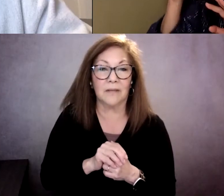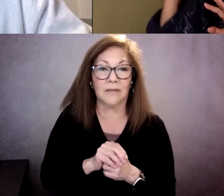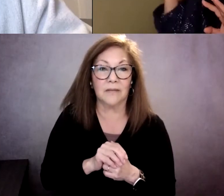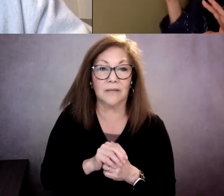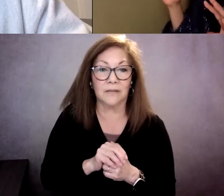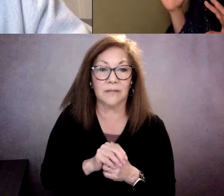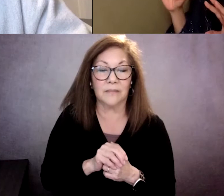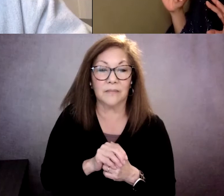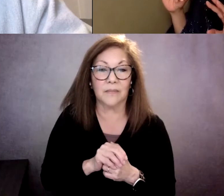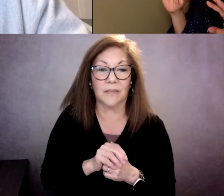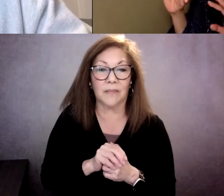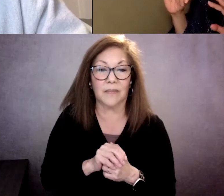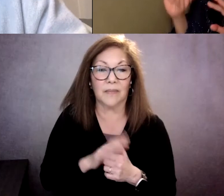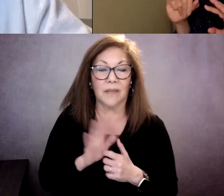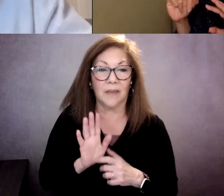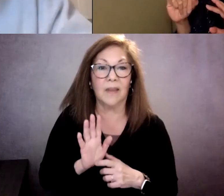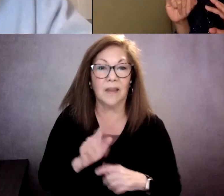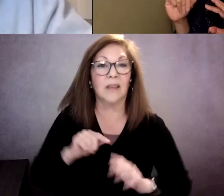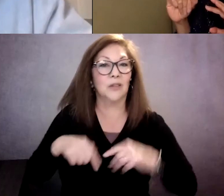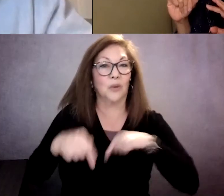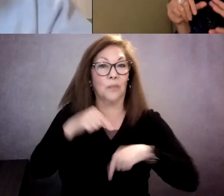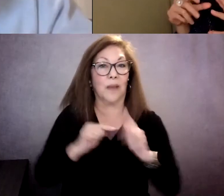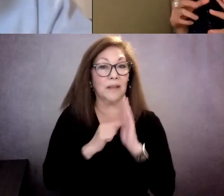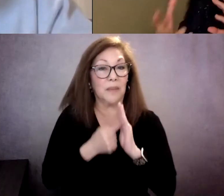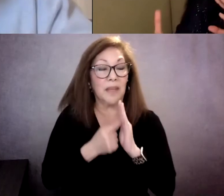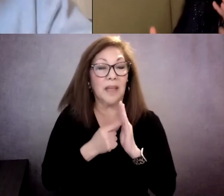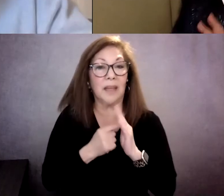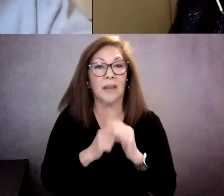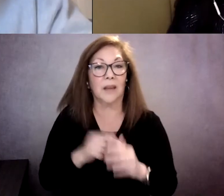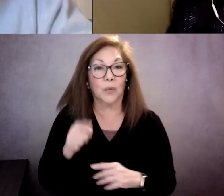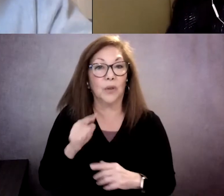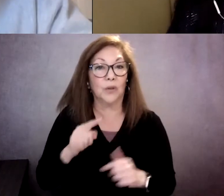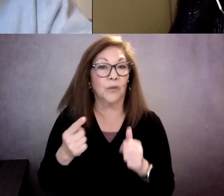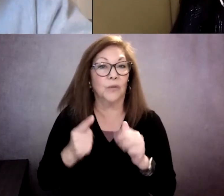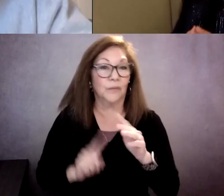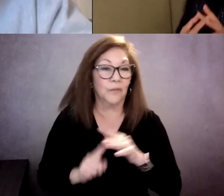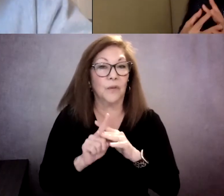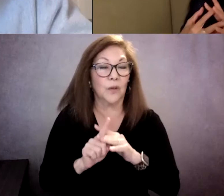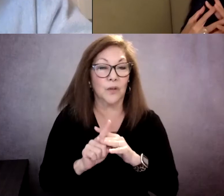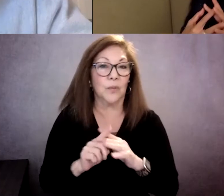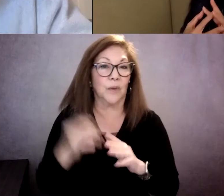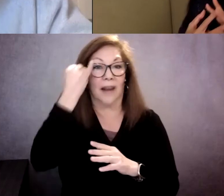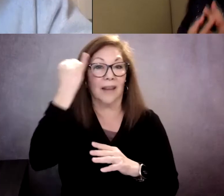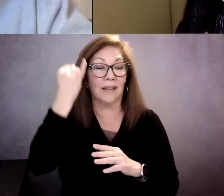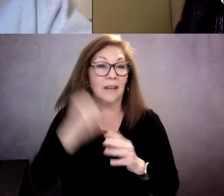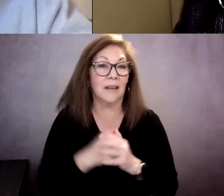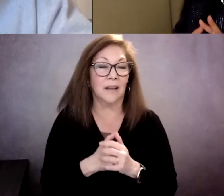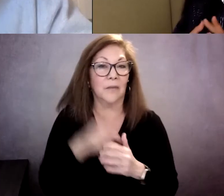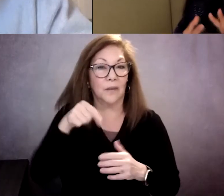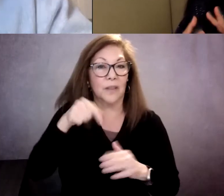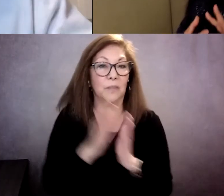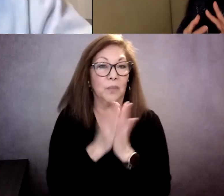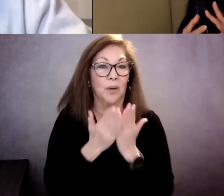let's bring this all back to the beginning of when you first came up with an idea for this book.